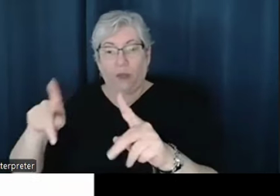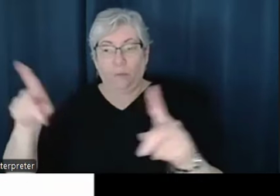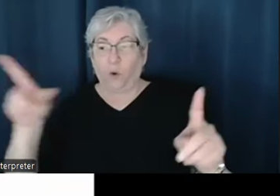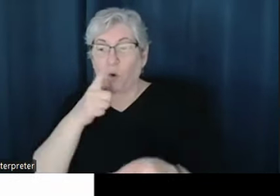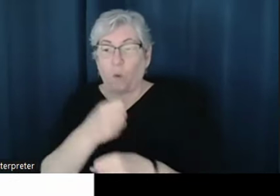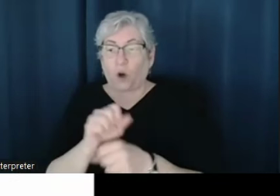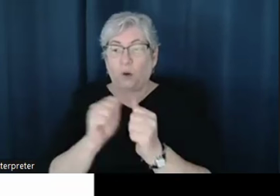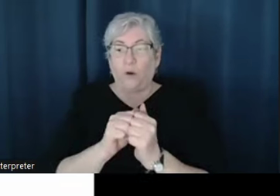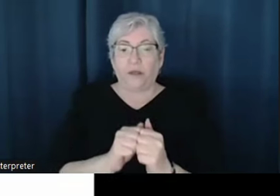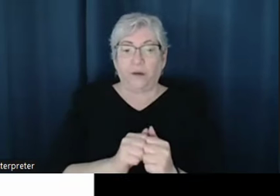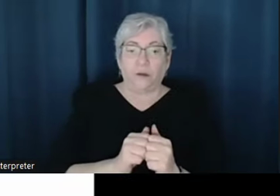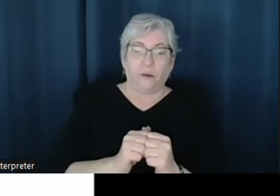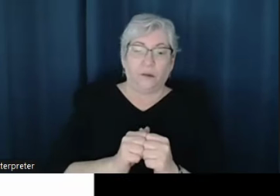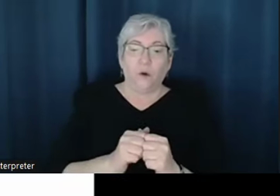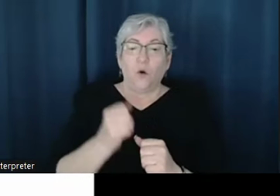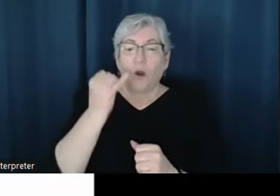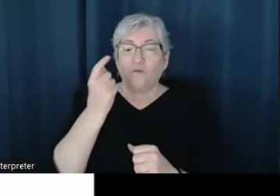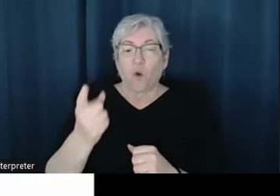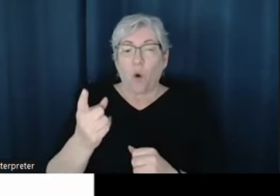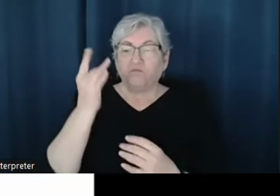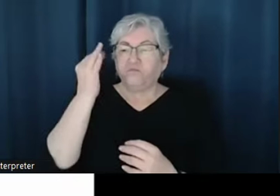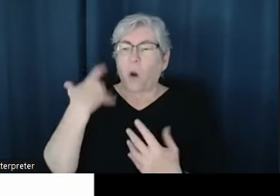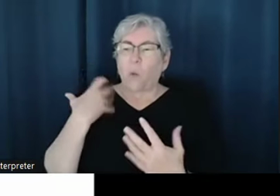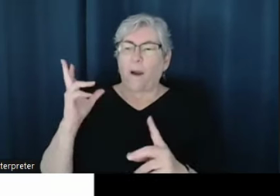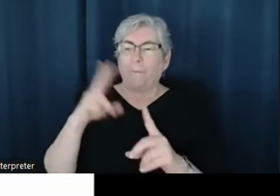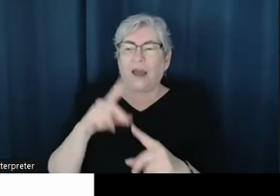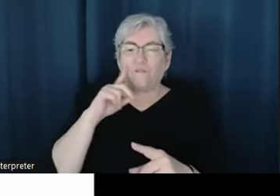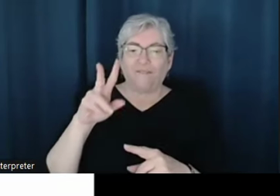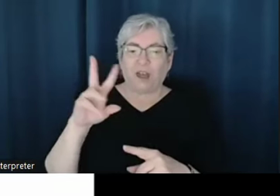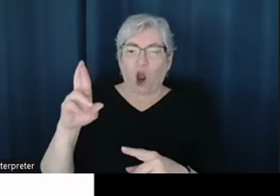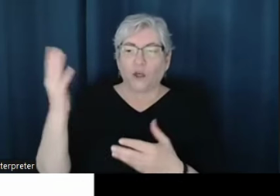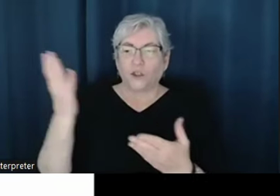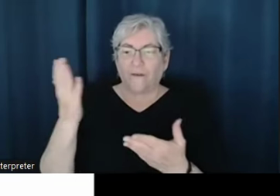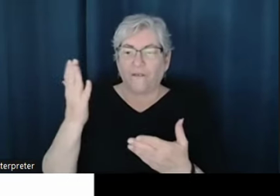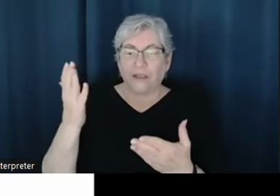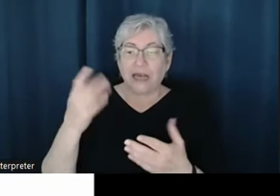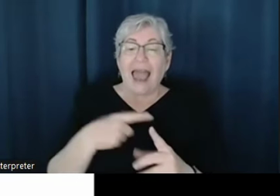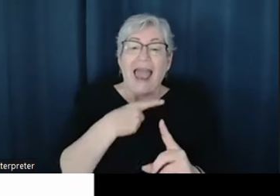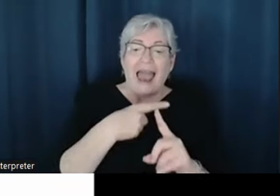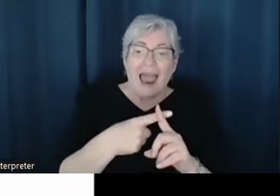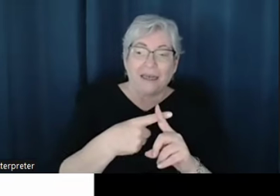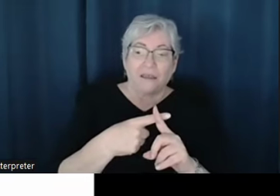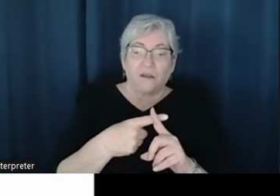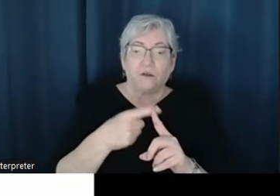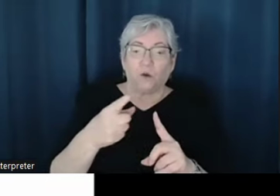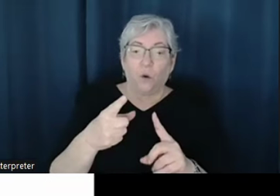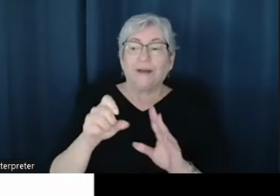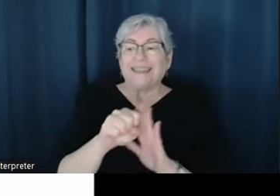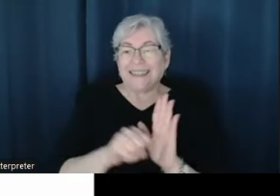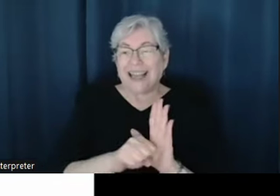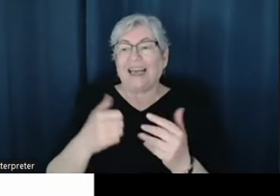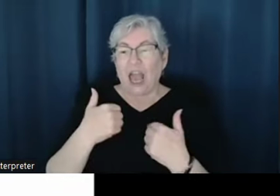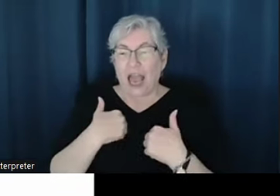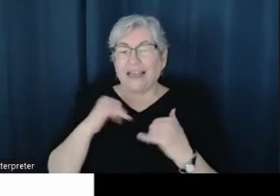working with, that if you're considering applying for VR services and your state has an order